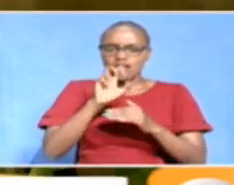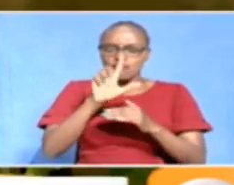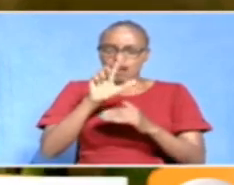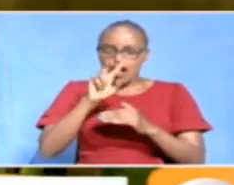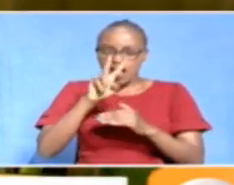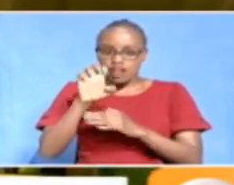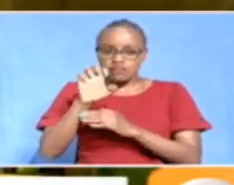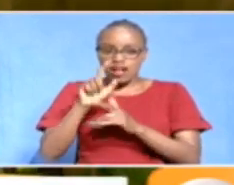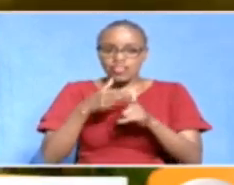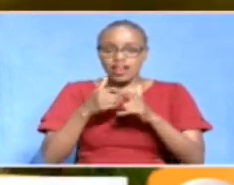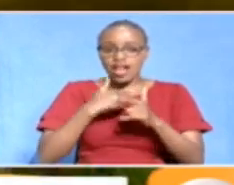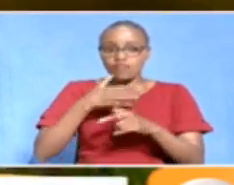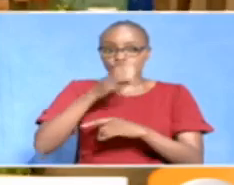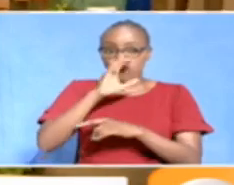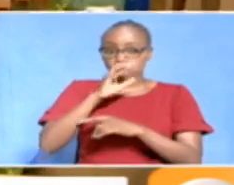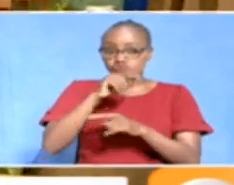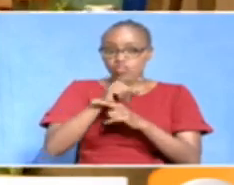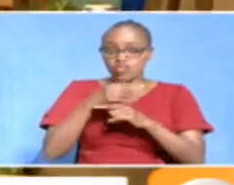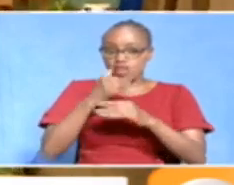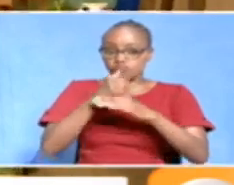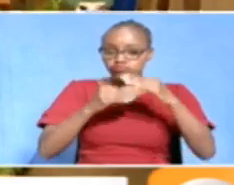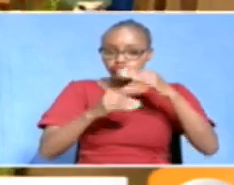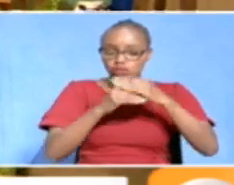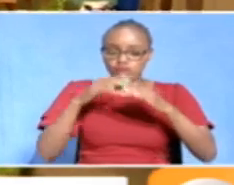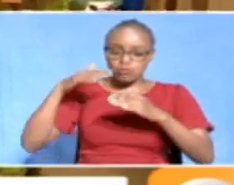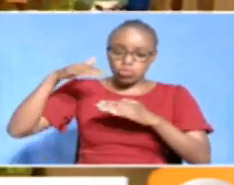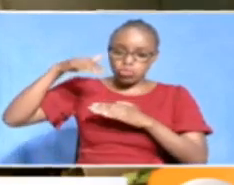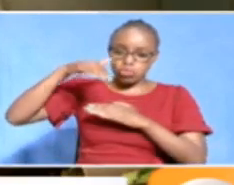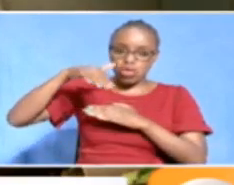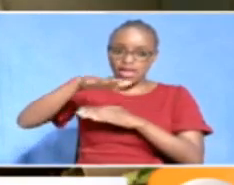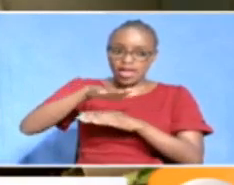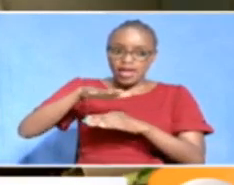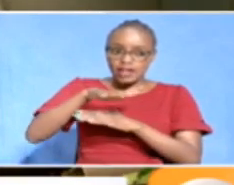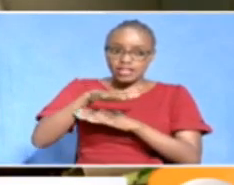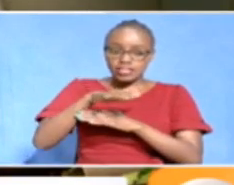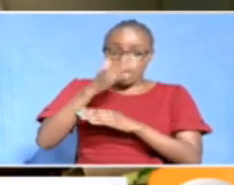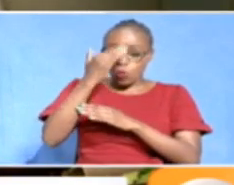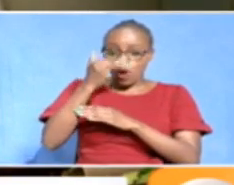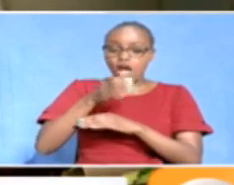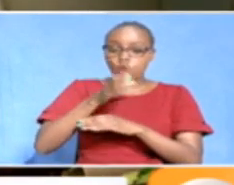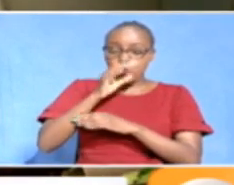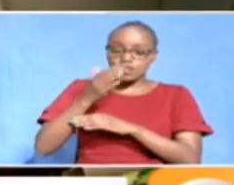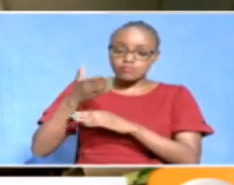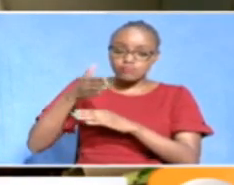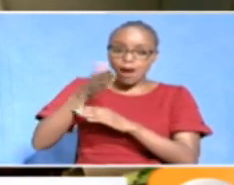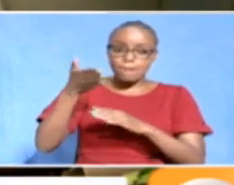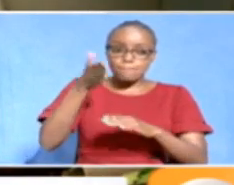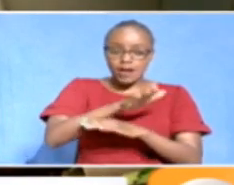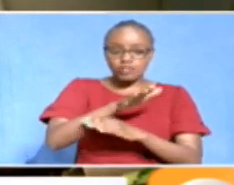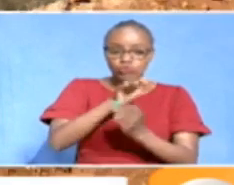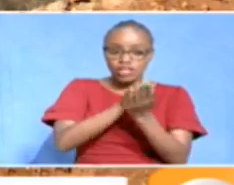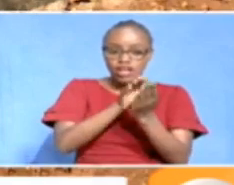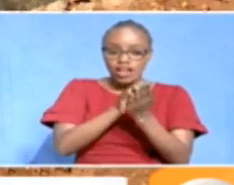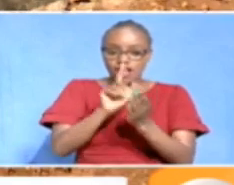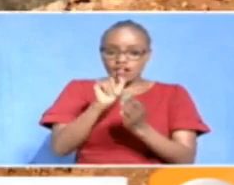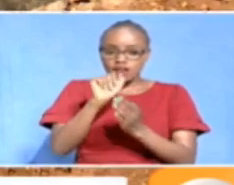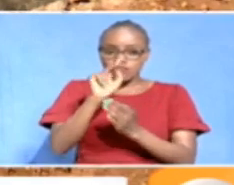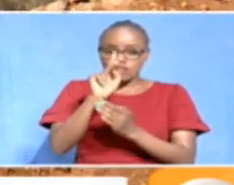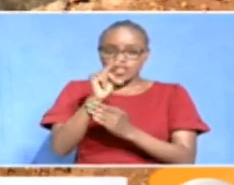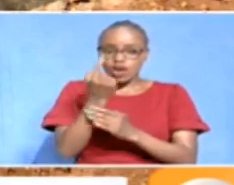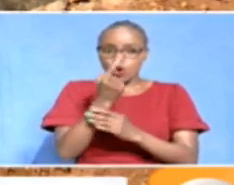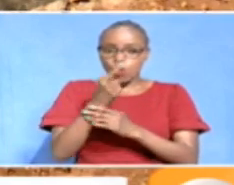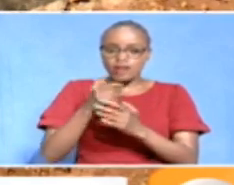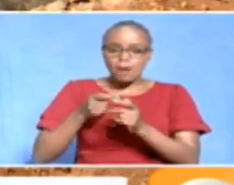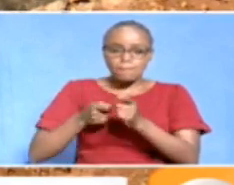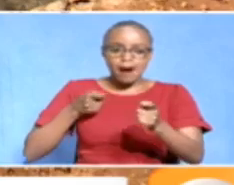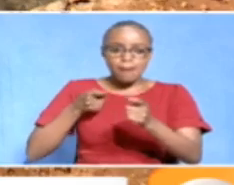feed. The greenhouse is constructed in a slanting mode. Yeah, so the water flows back to the reservoir. Then all you need is to pump it